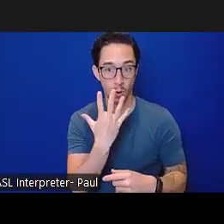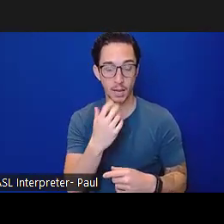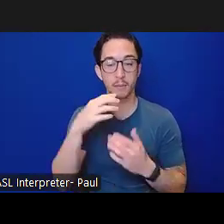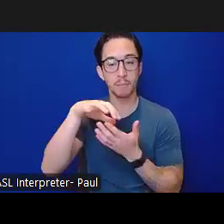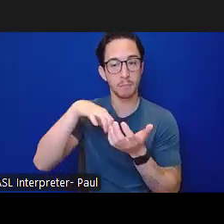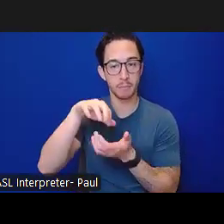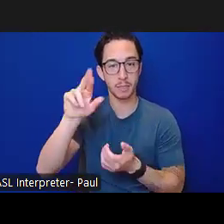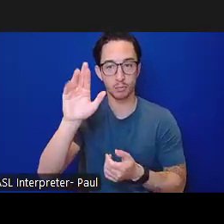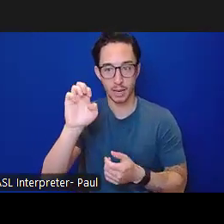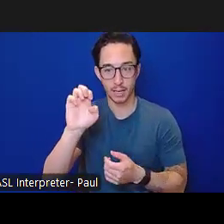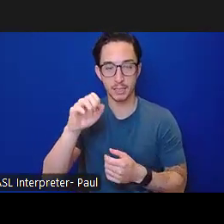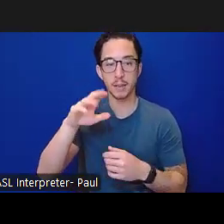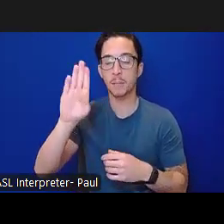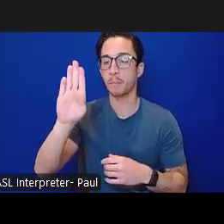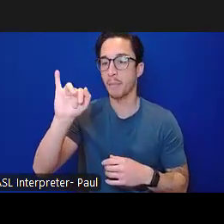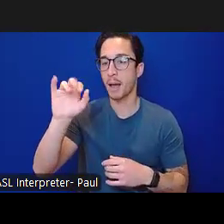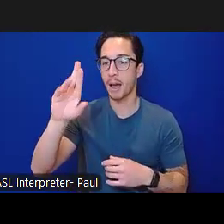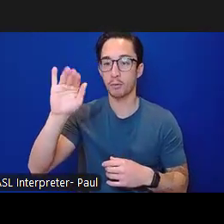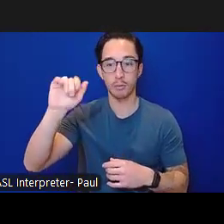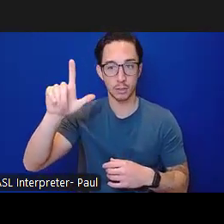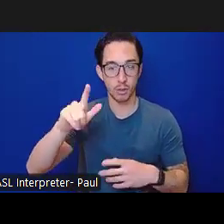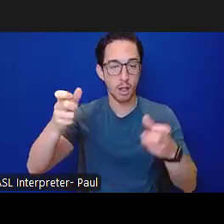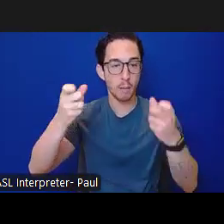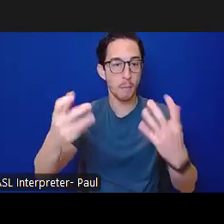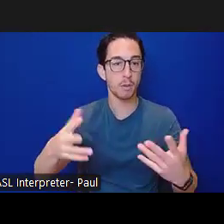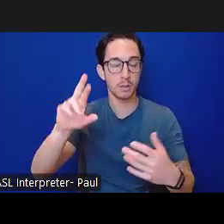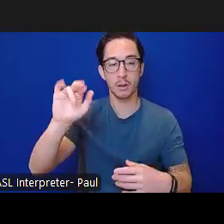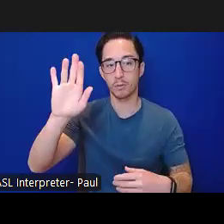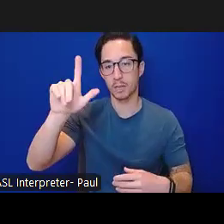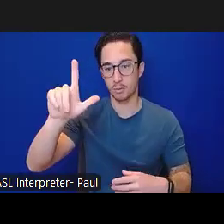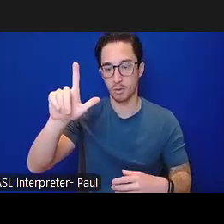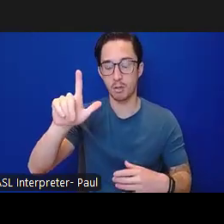race, biracial, multiracial.